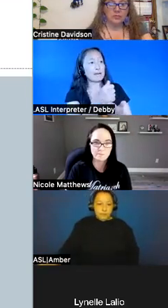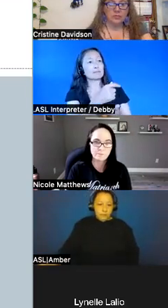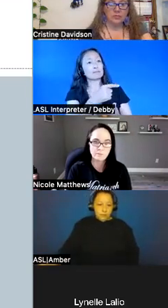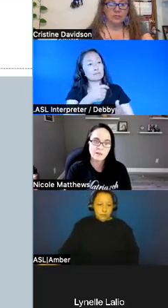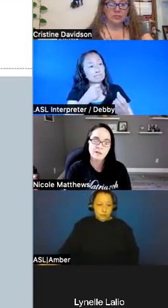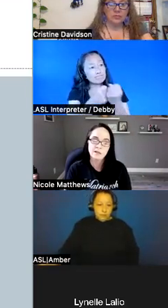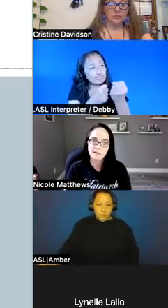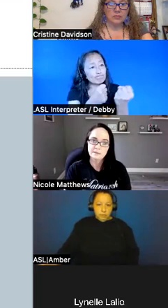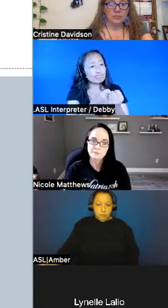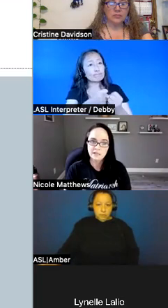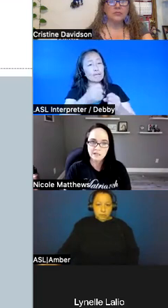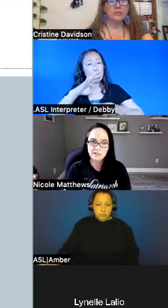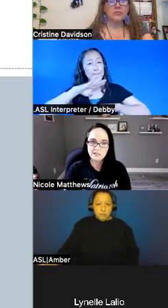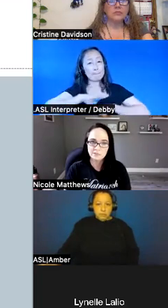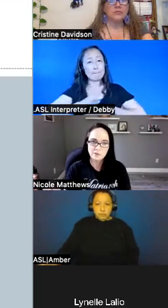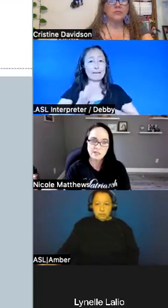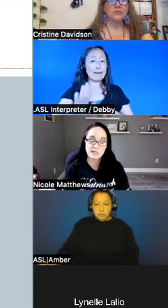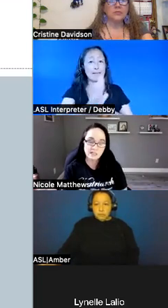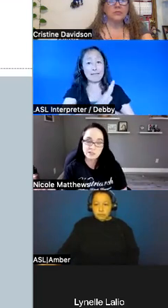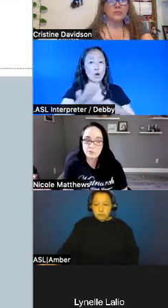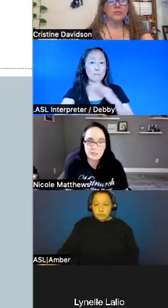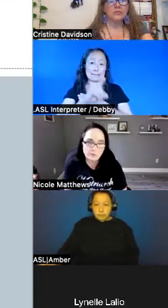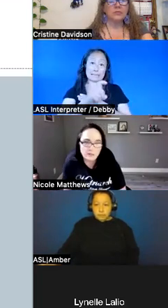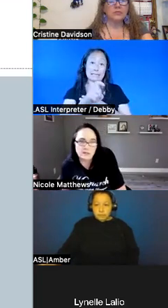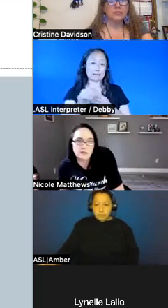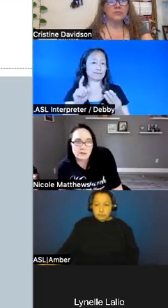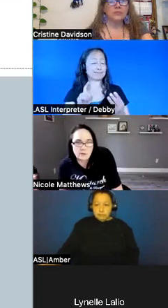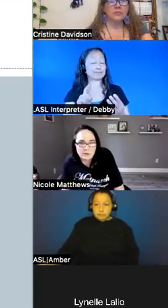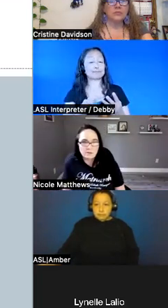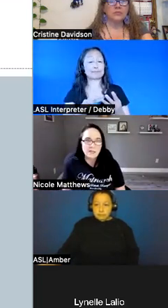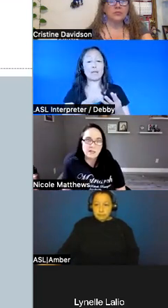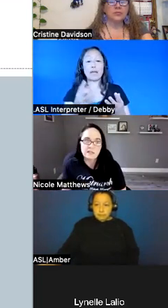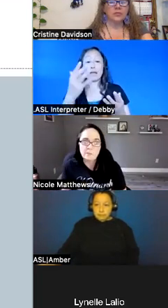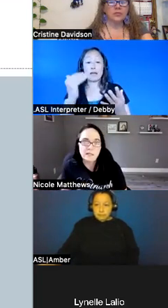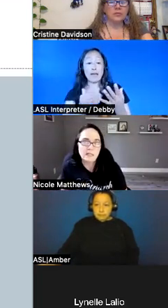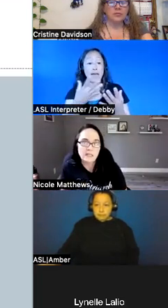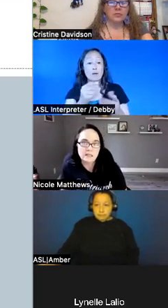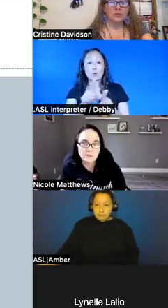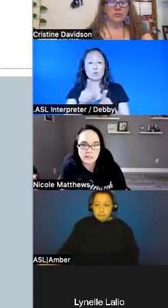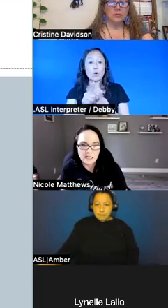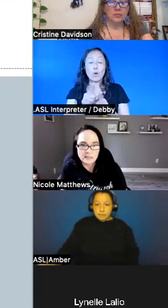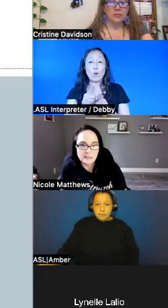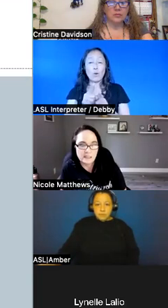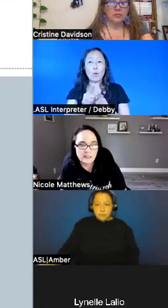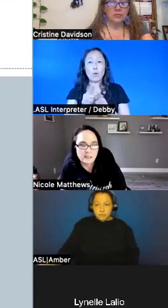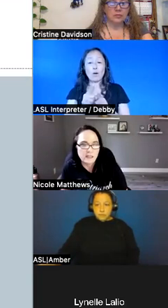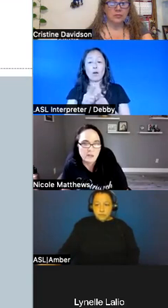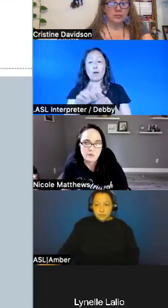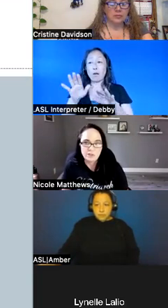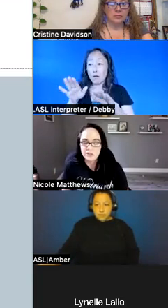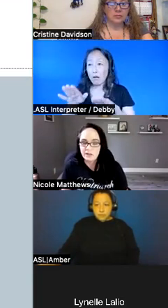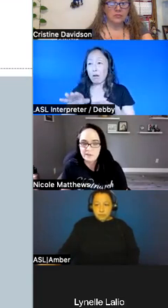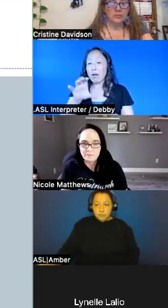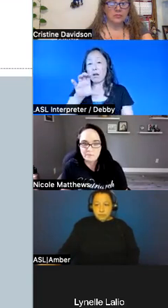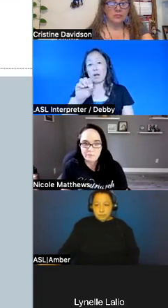well. And then this one I think is really critical around eliminating compliancy,